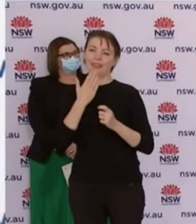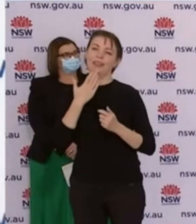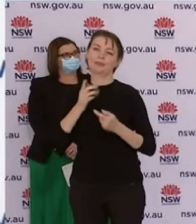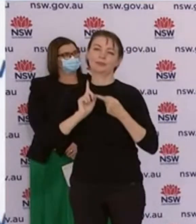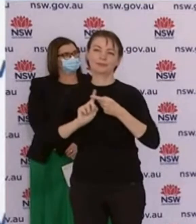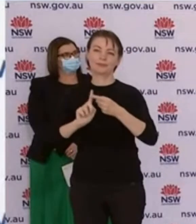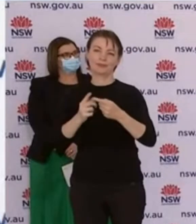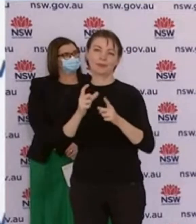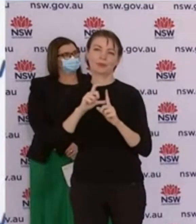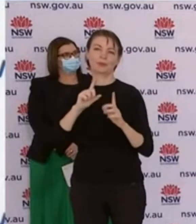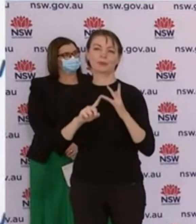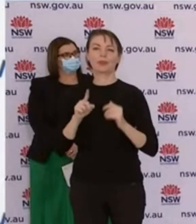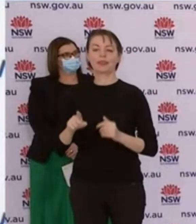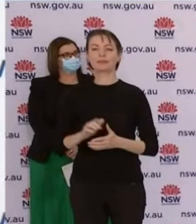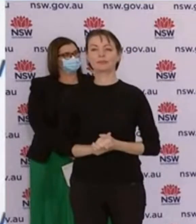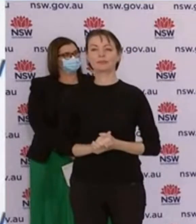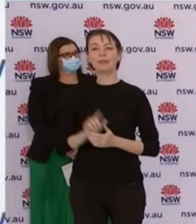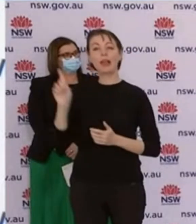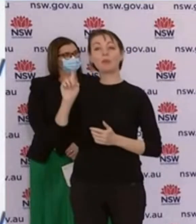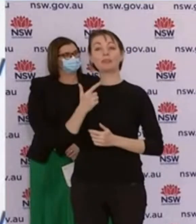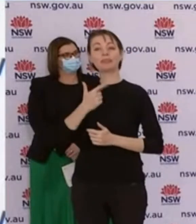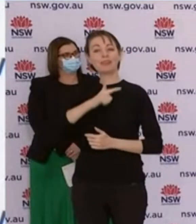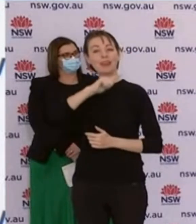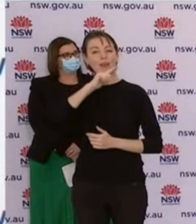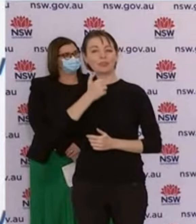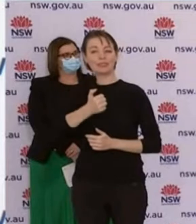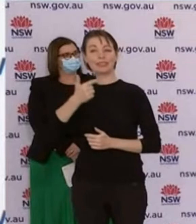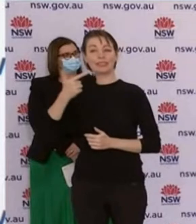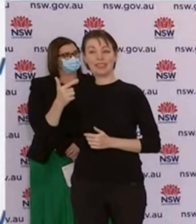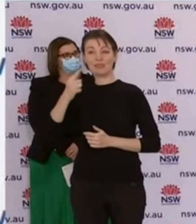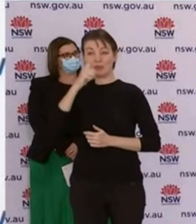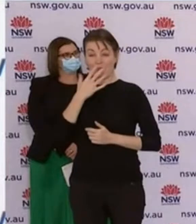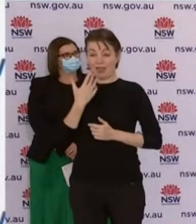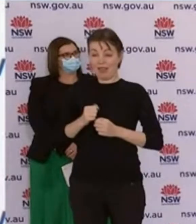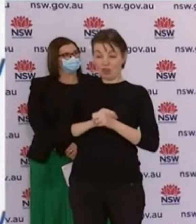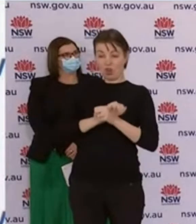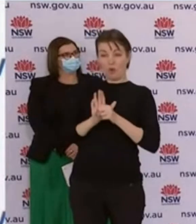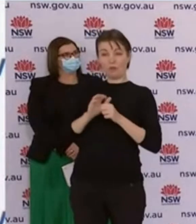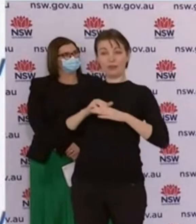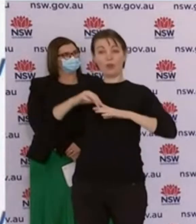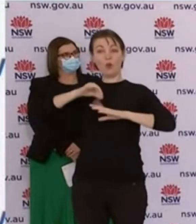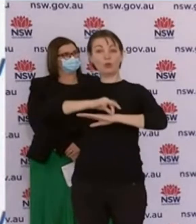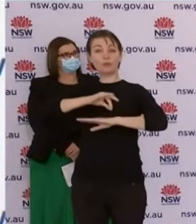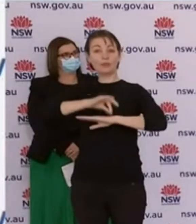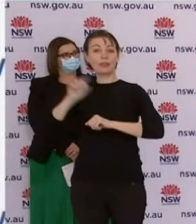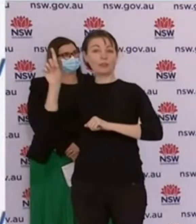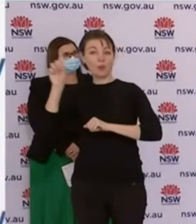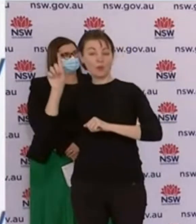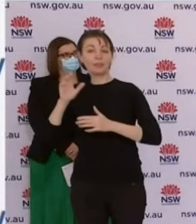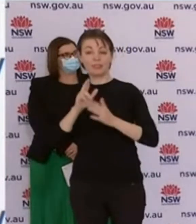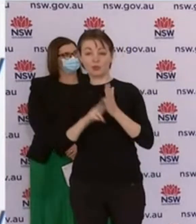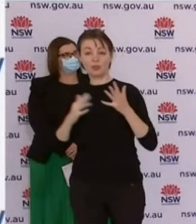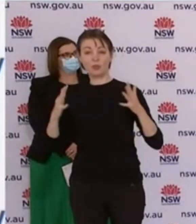that. There are currently 767 COVID cases admitted to hospital,